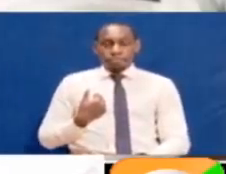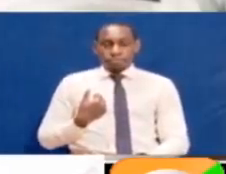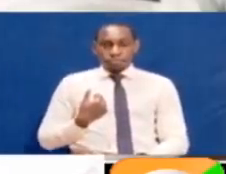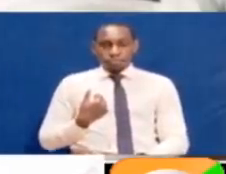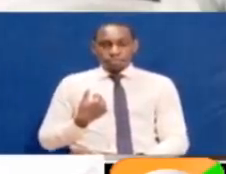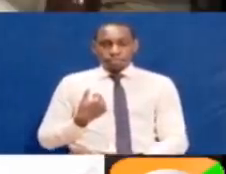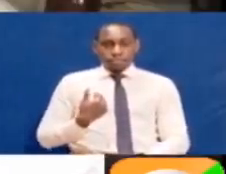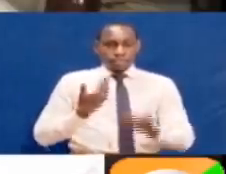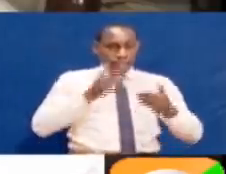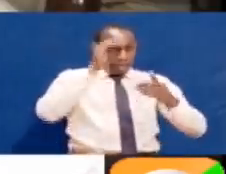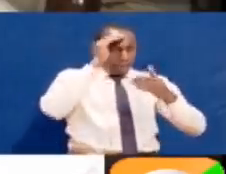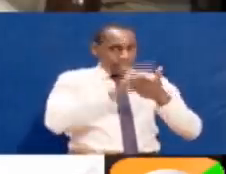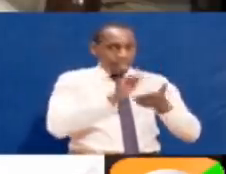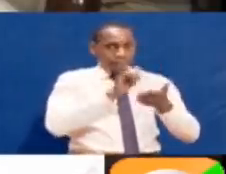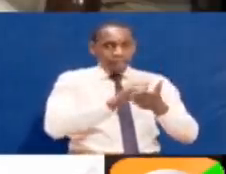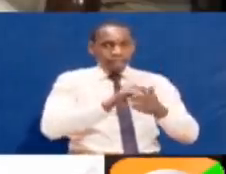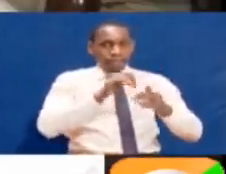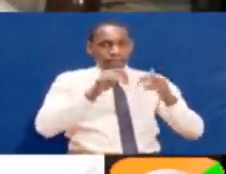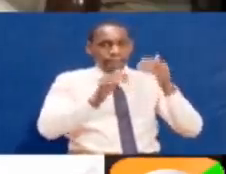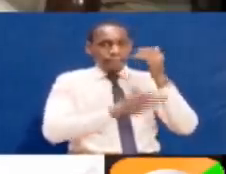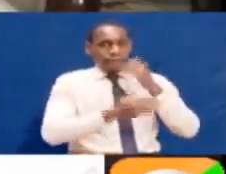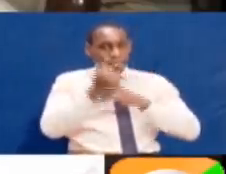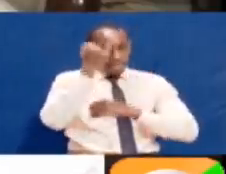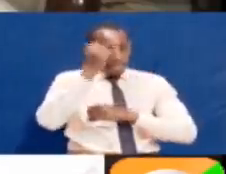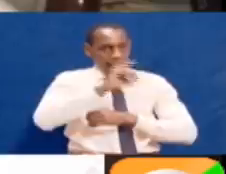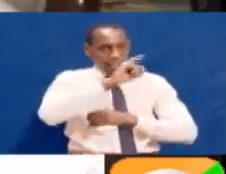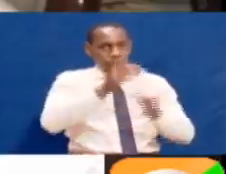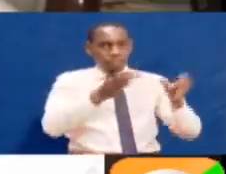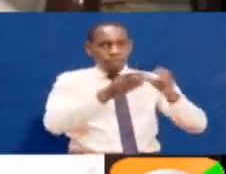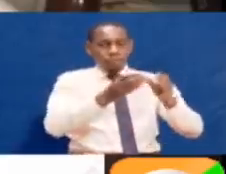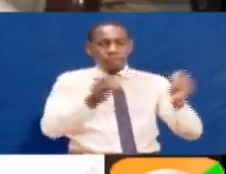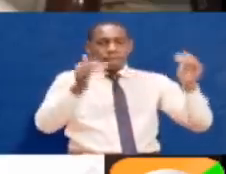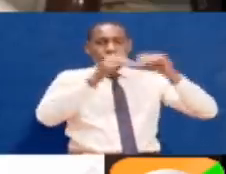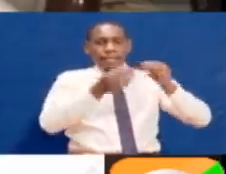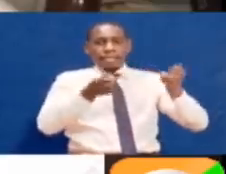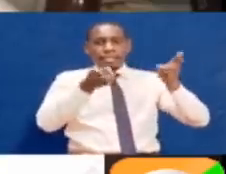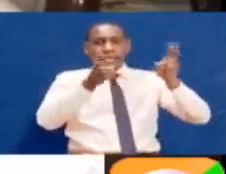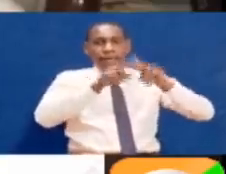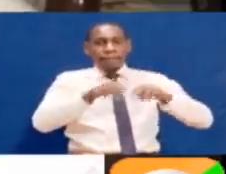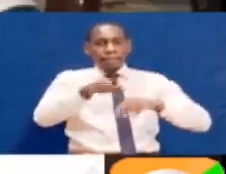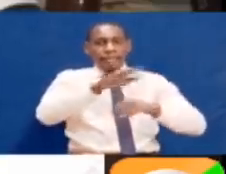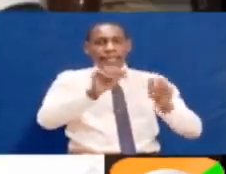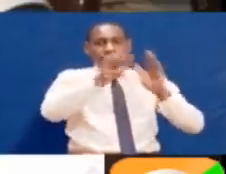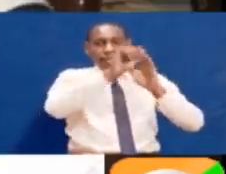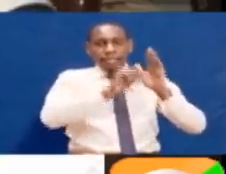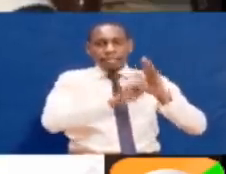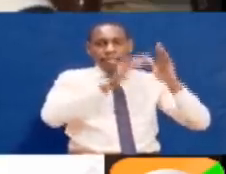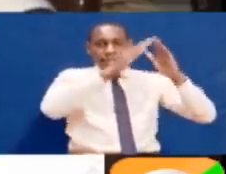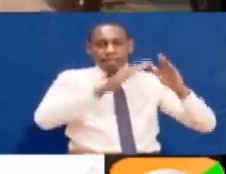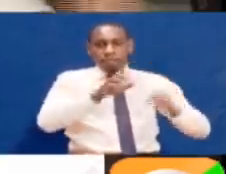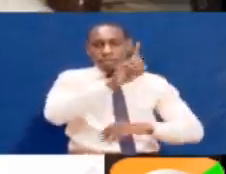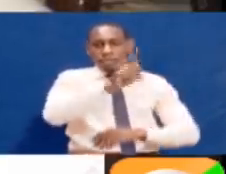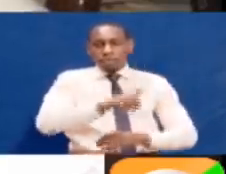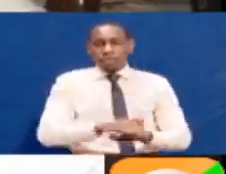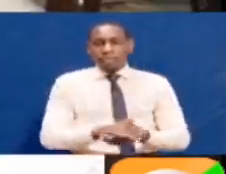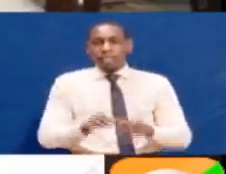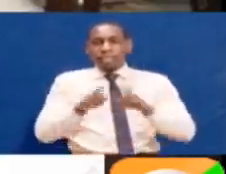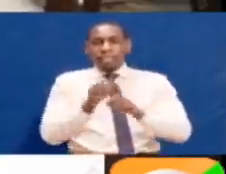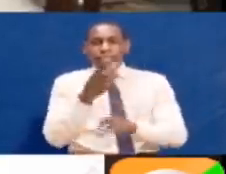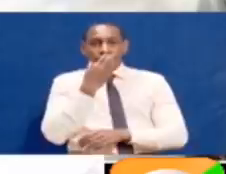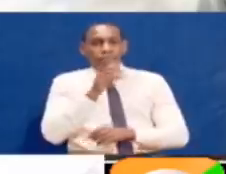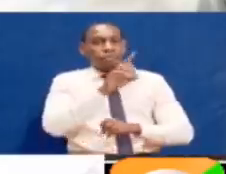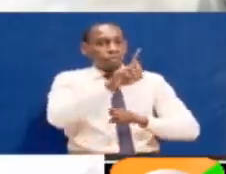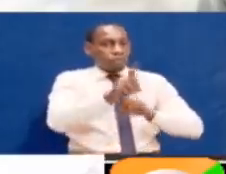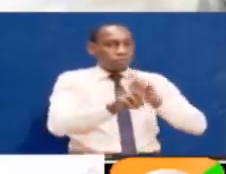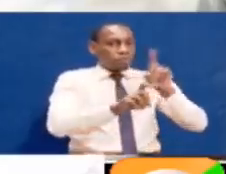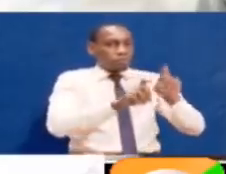Yeah. Do you now believe it's a bad idea for Jubilee party meetings to be held in State House? Well, I have... The ODM has raised this